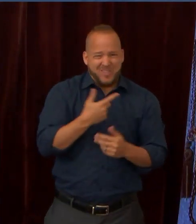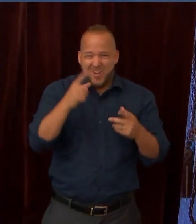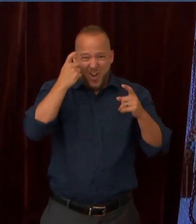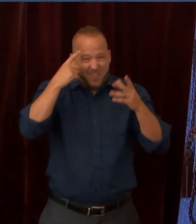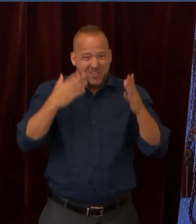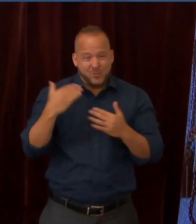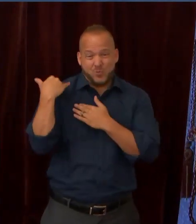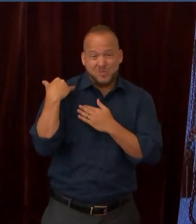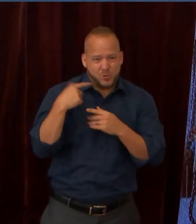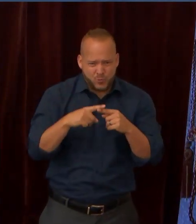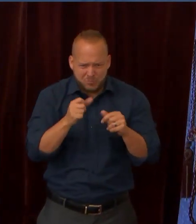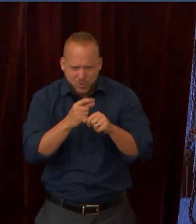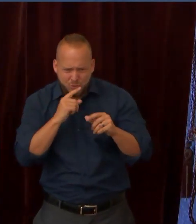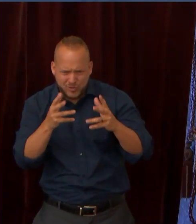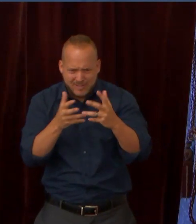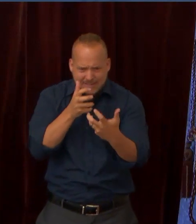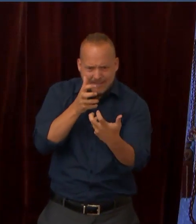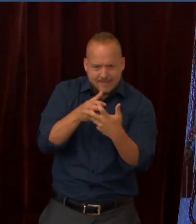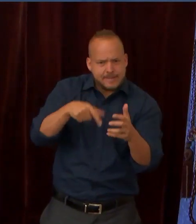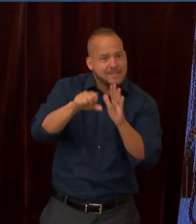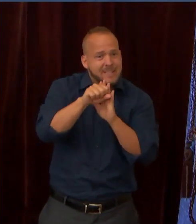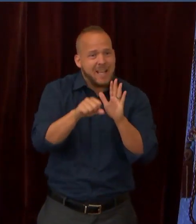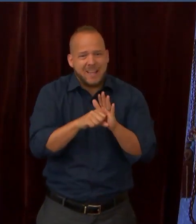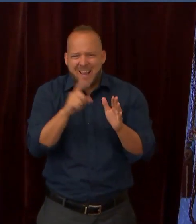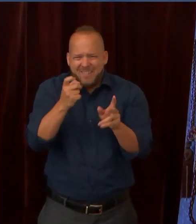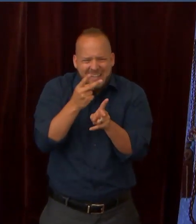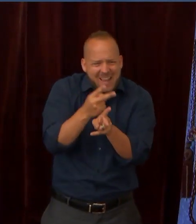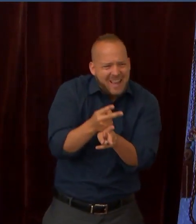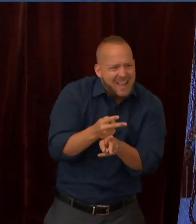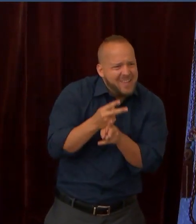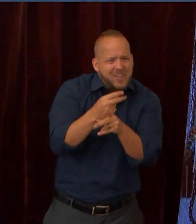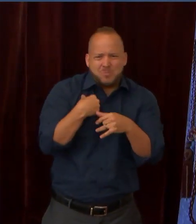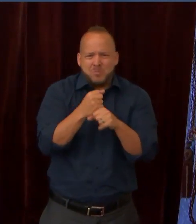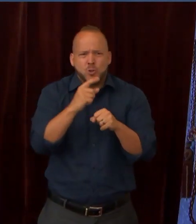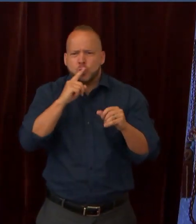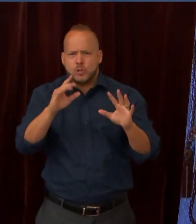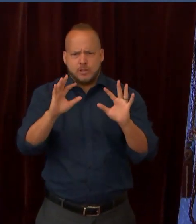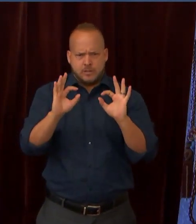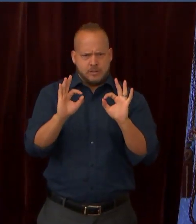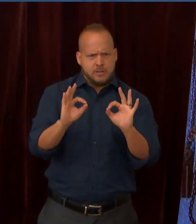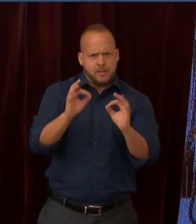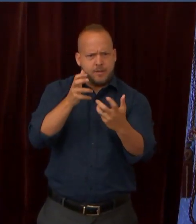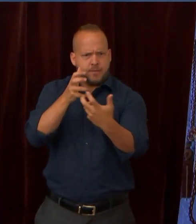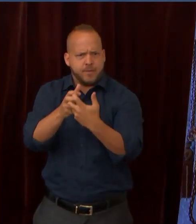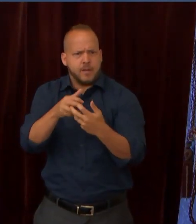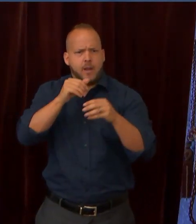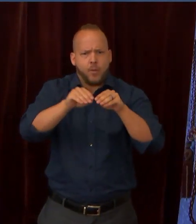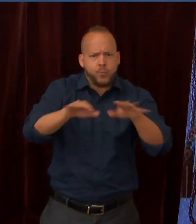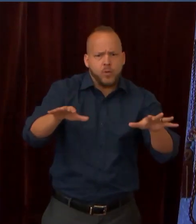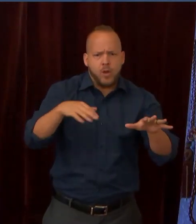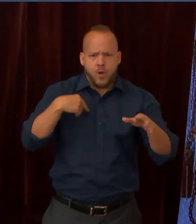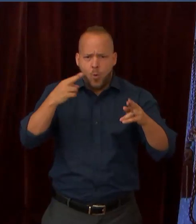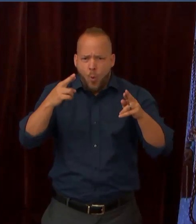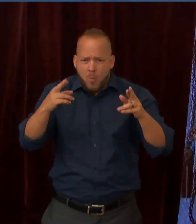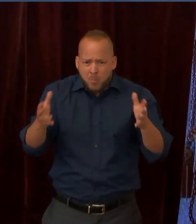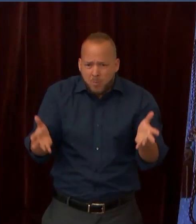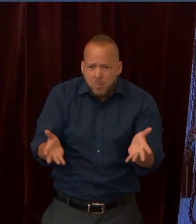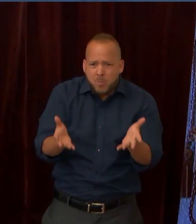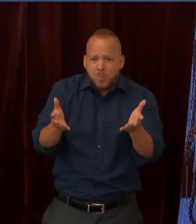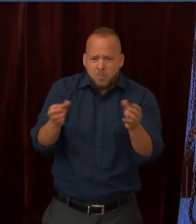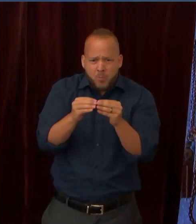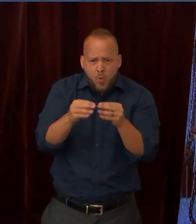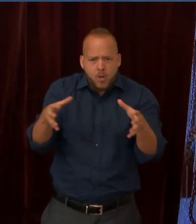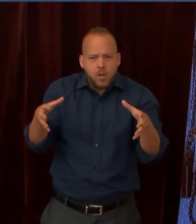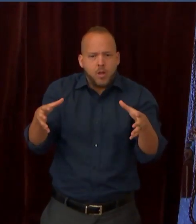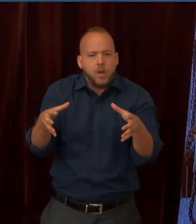advance that, to allow these congregations to come back in a reasonably safe way. And as a pace, this is a first step. There will